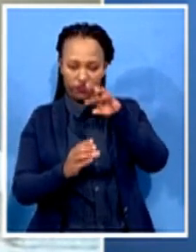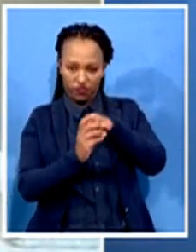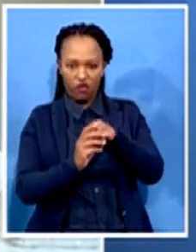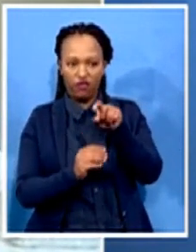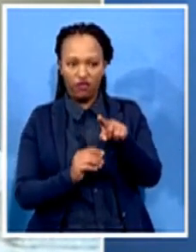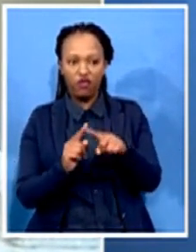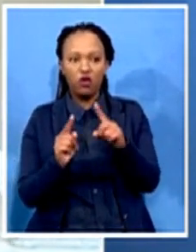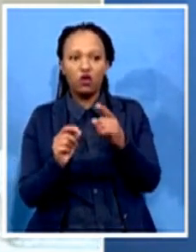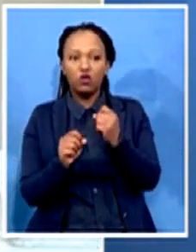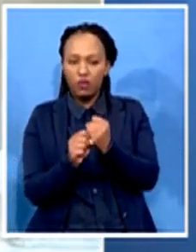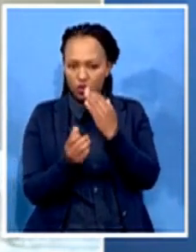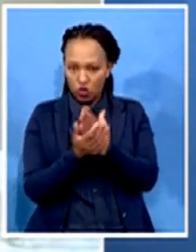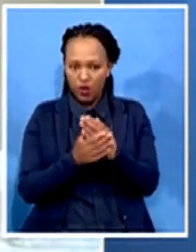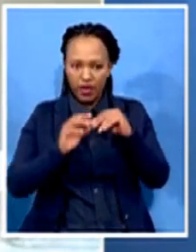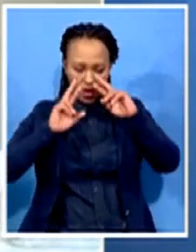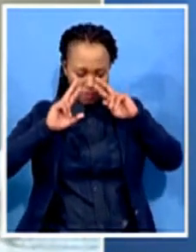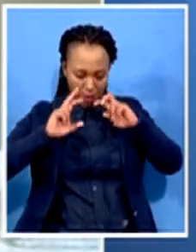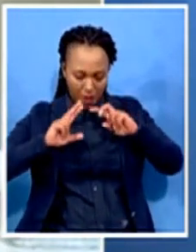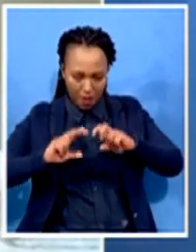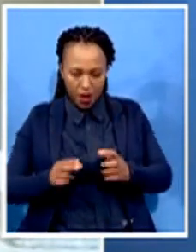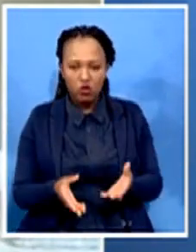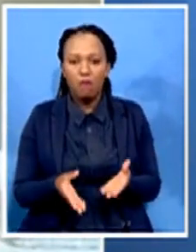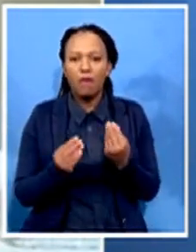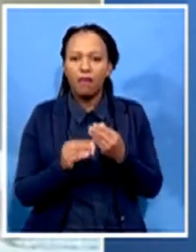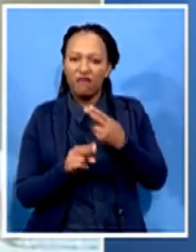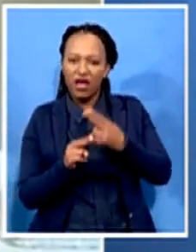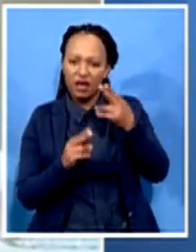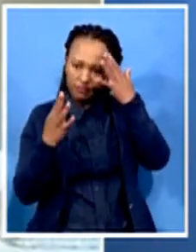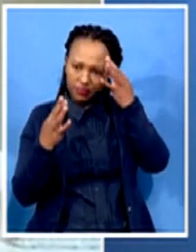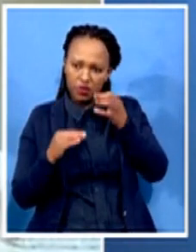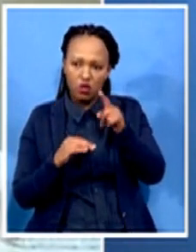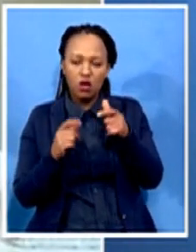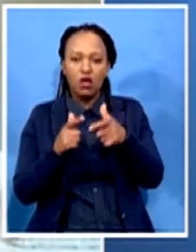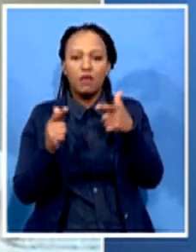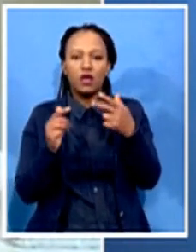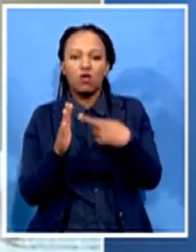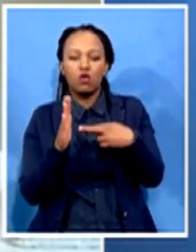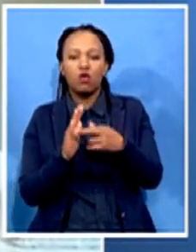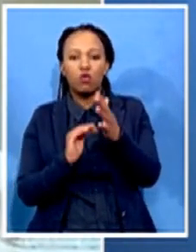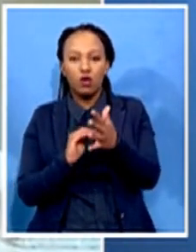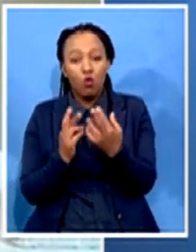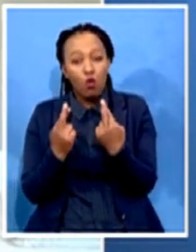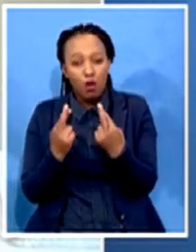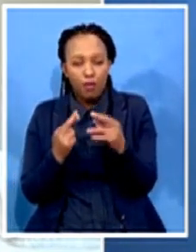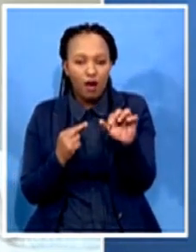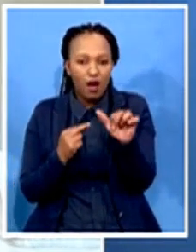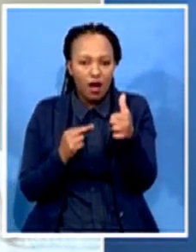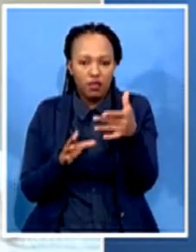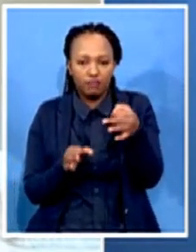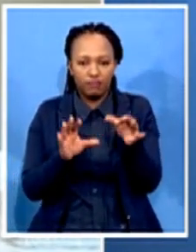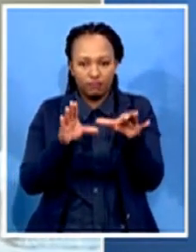And obviously, SCOPA will play a major role. And we hope that other political parties will also support us